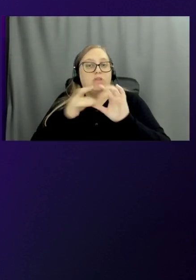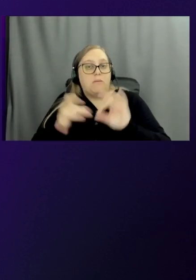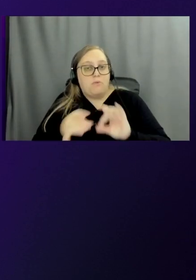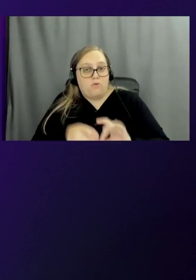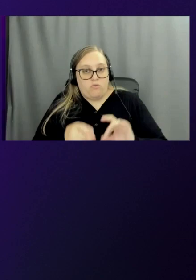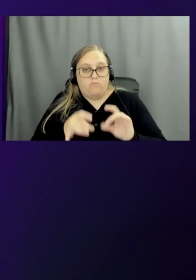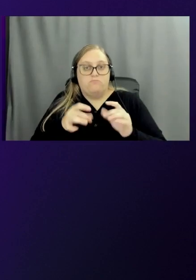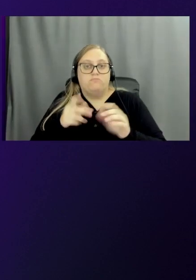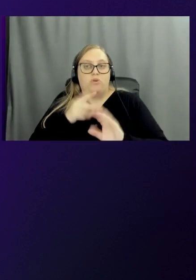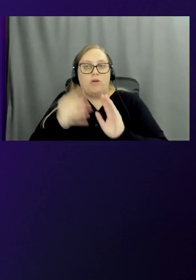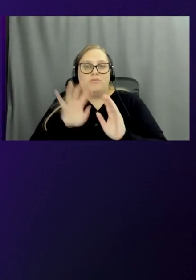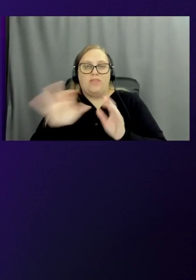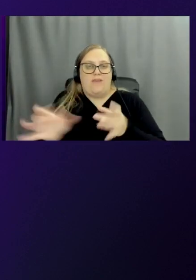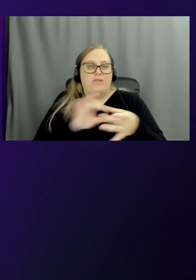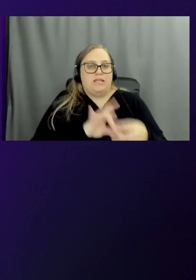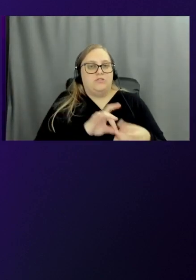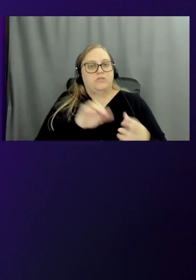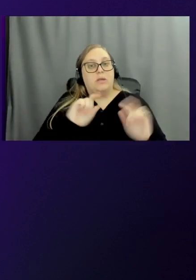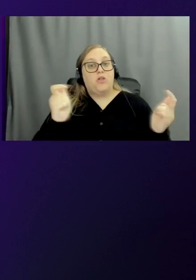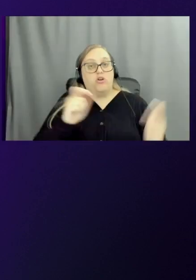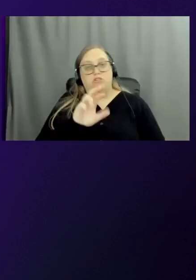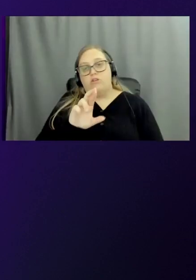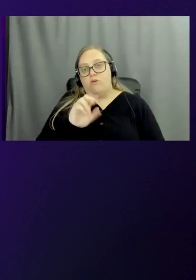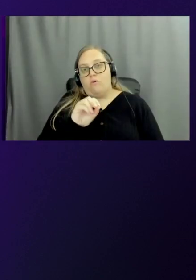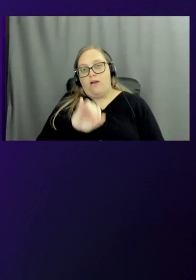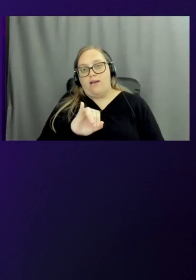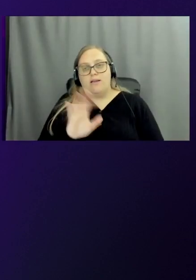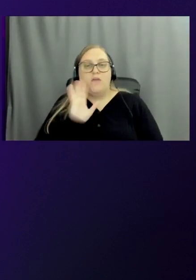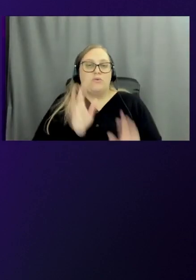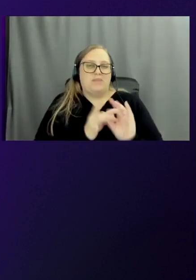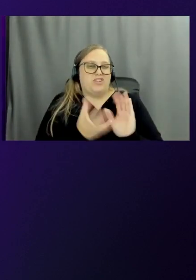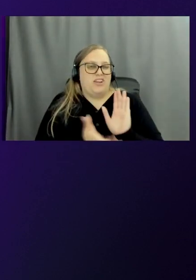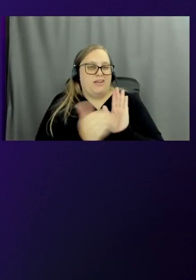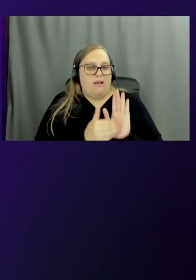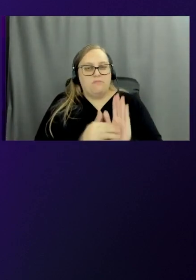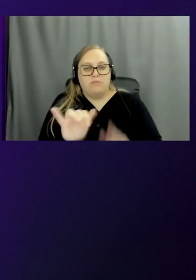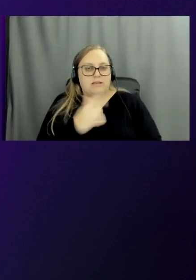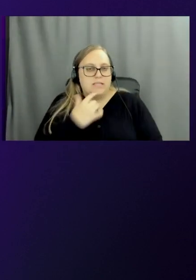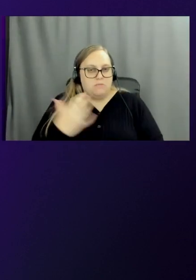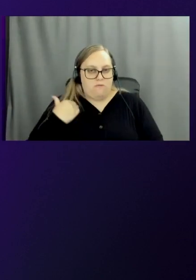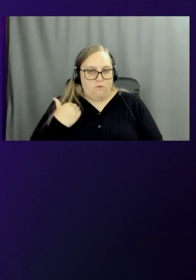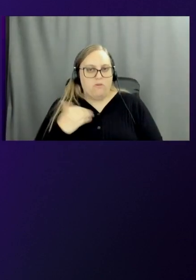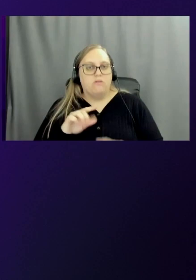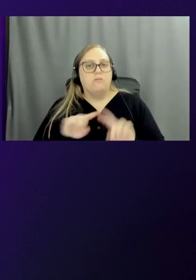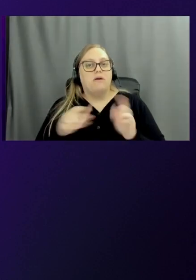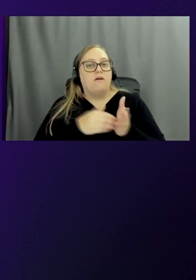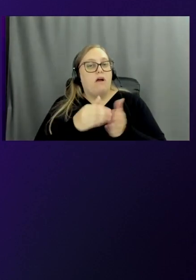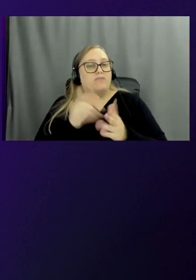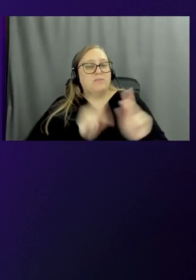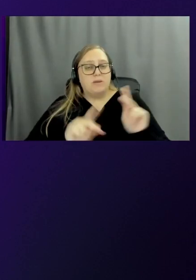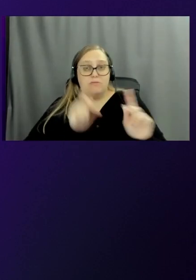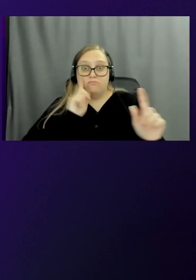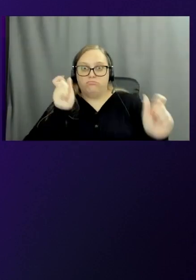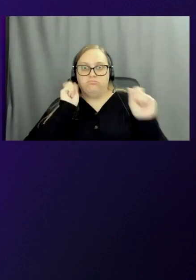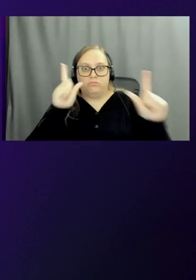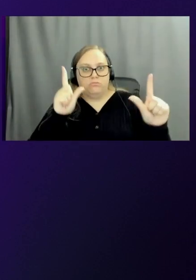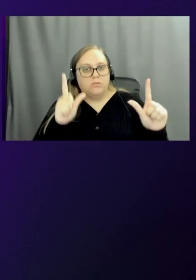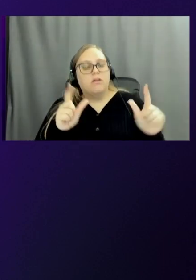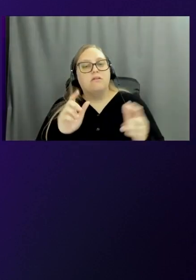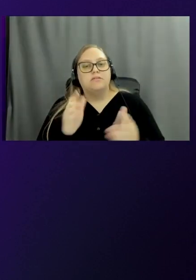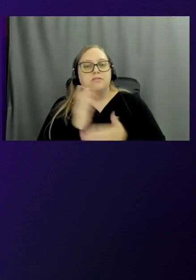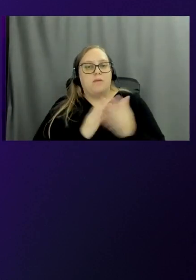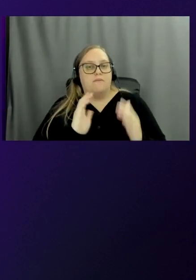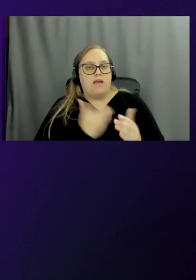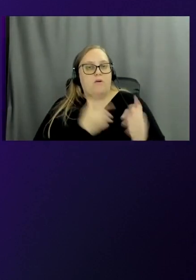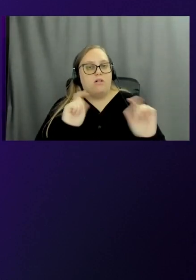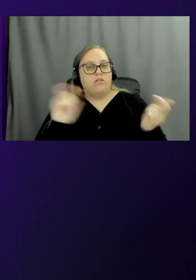ROI. I mentioned earlier, and I'll just reiterate again, because a lot of people are often surprised by this, that some of our largest EC2 customers